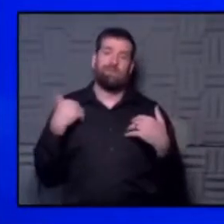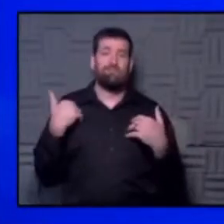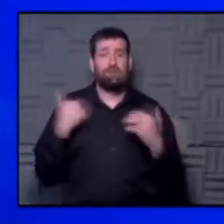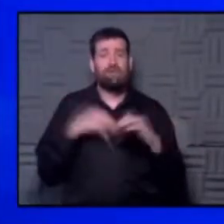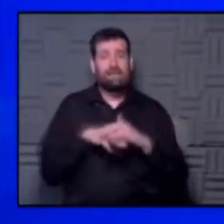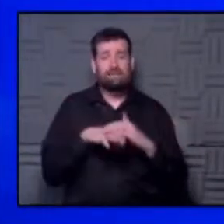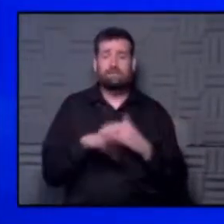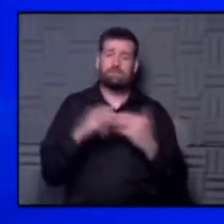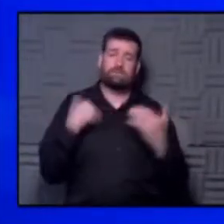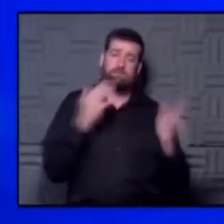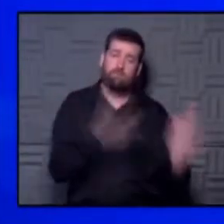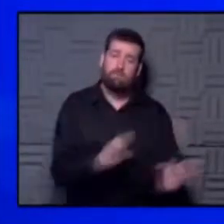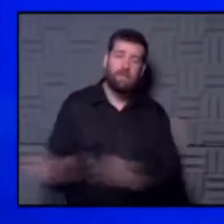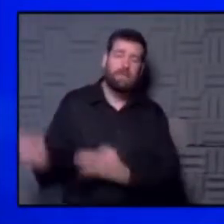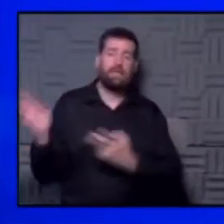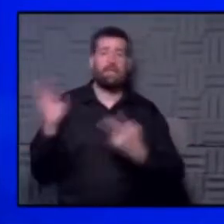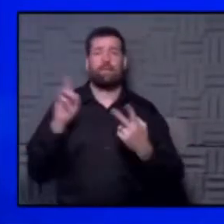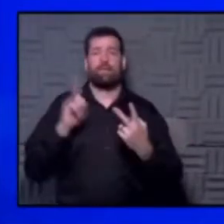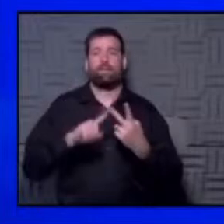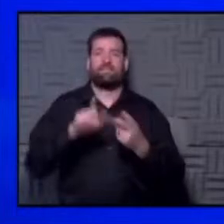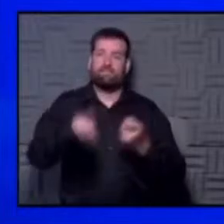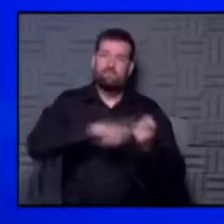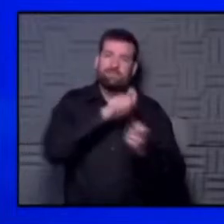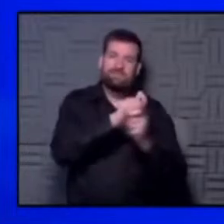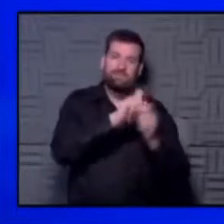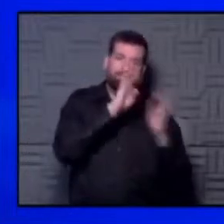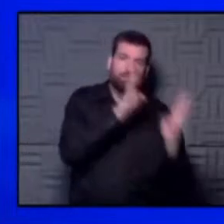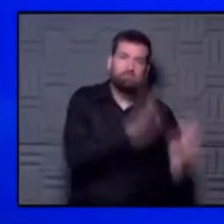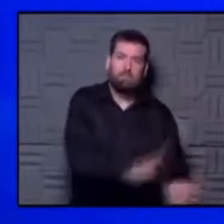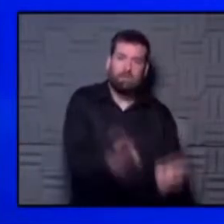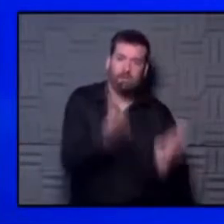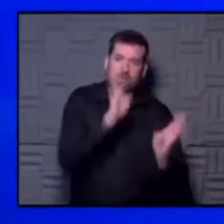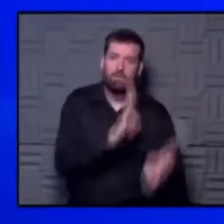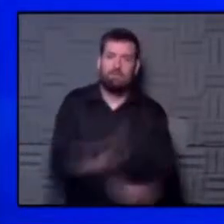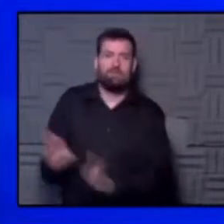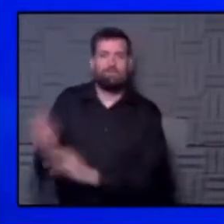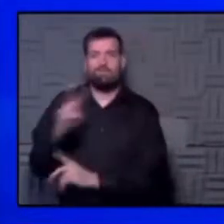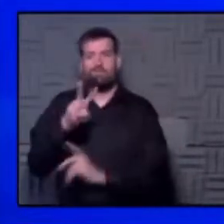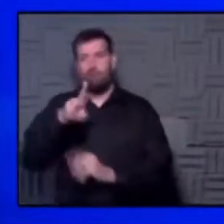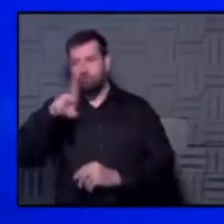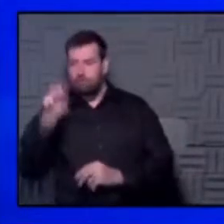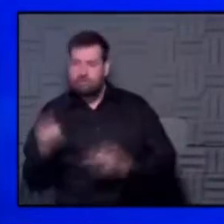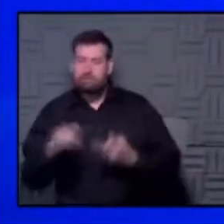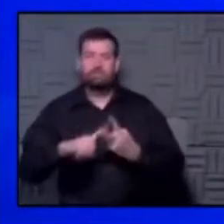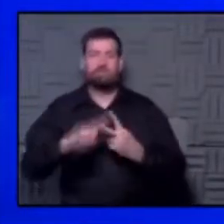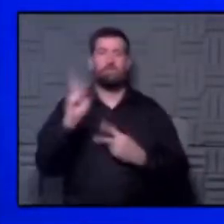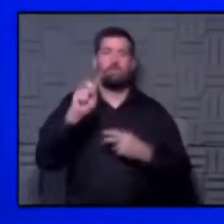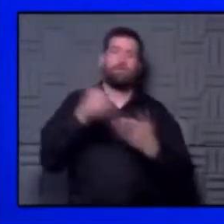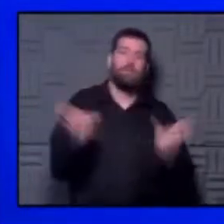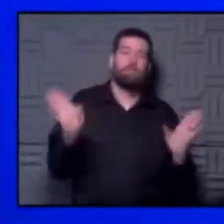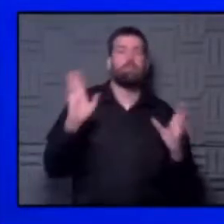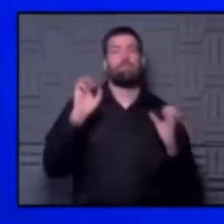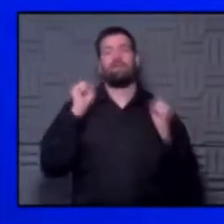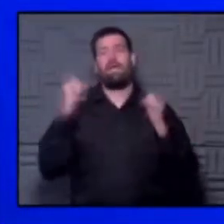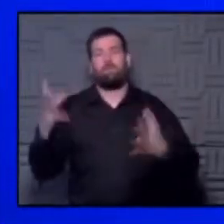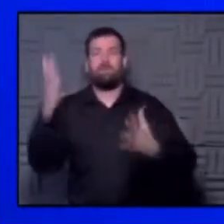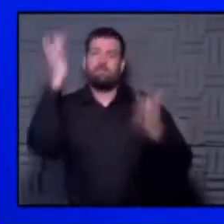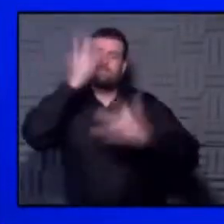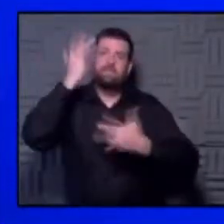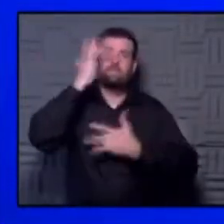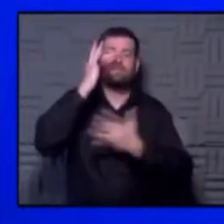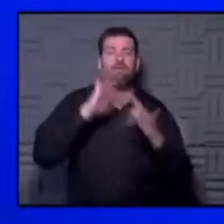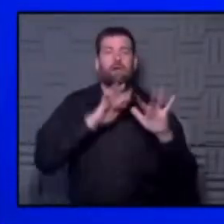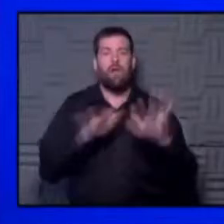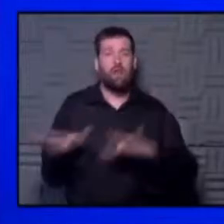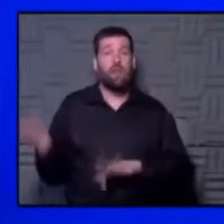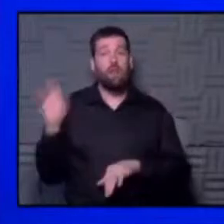it. You got to have a methodology based upon the viral and where it is in the public and the degree of illness that people face. And I think